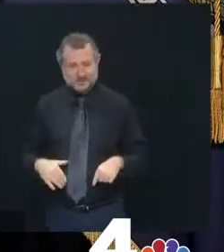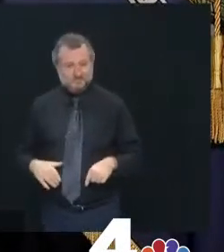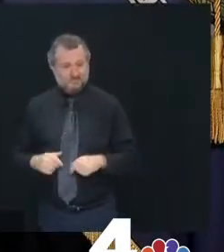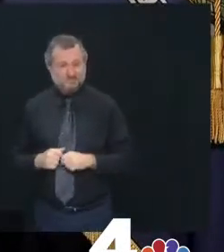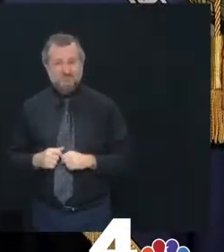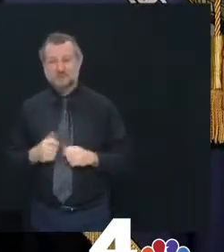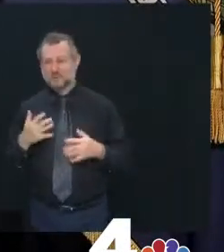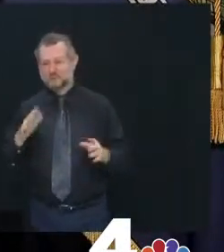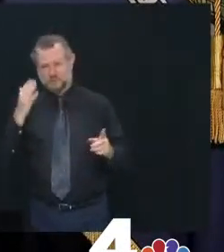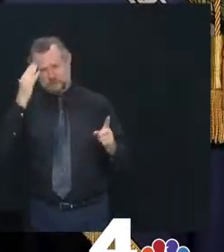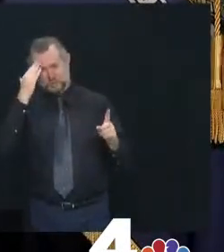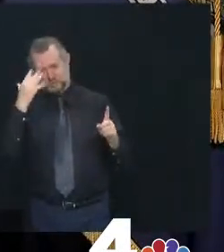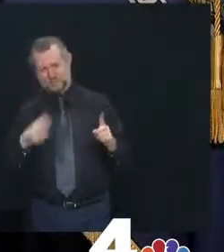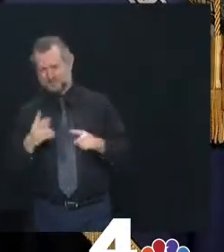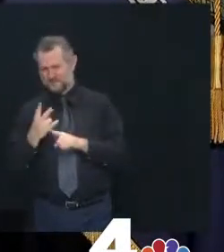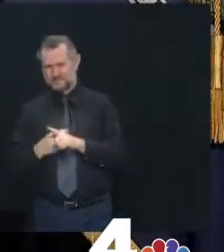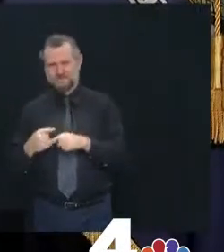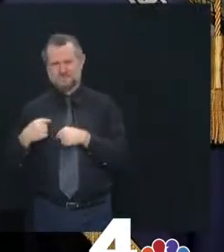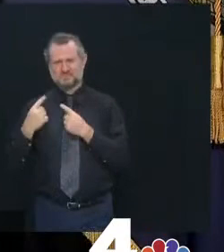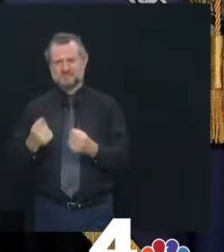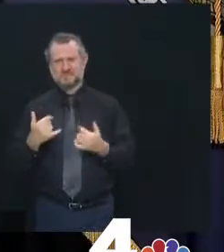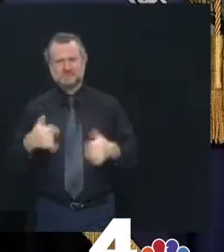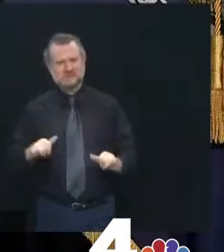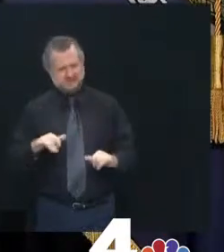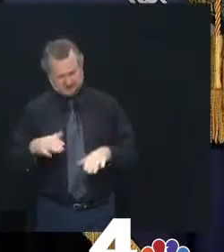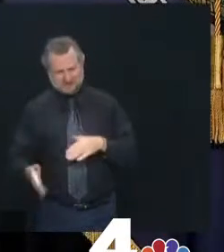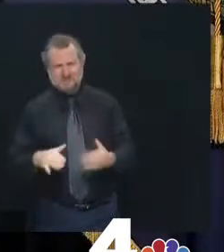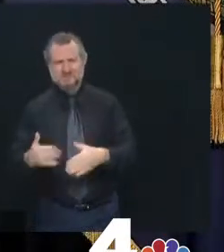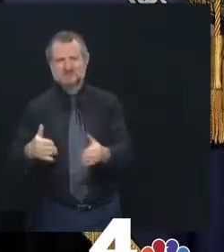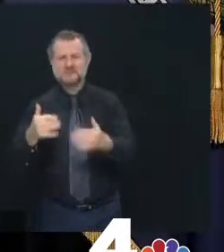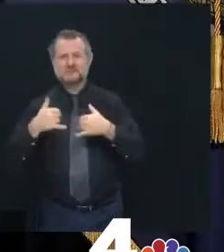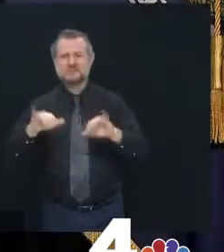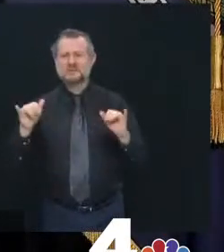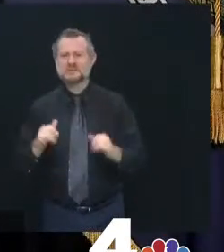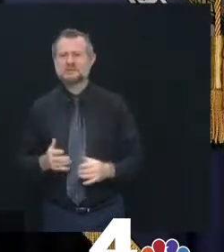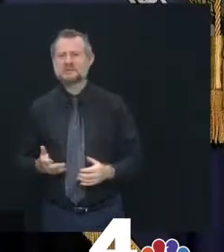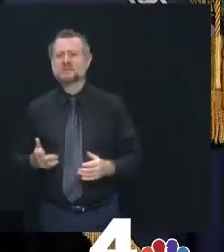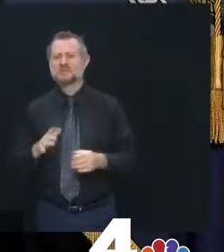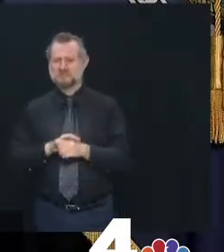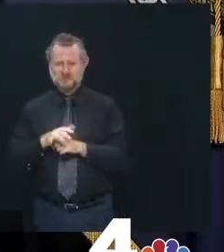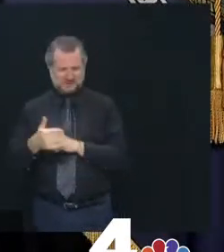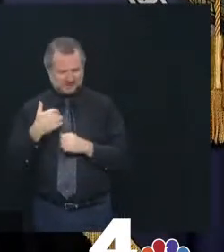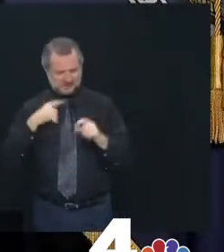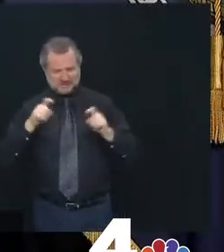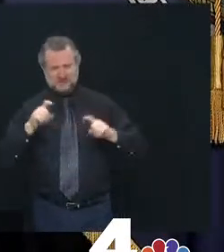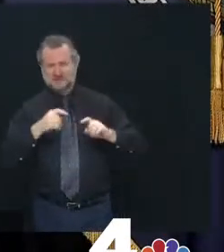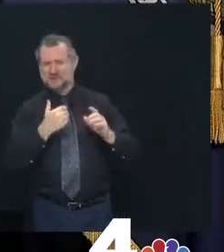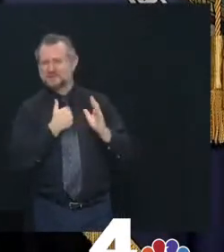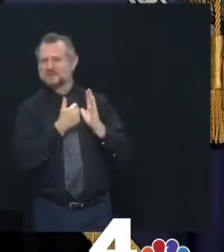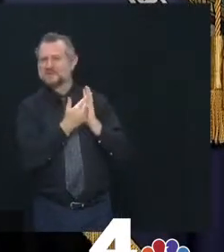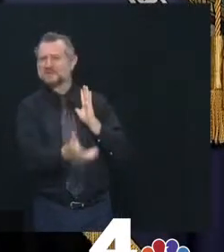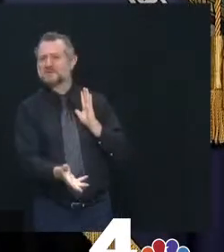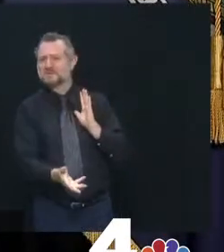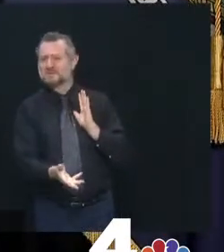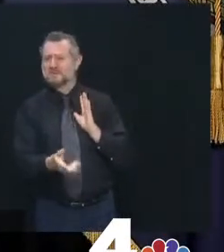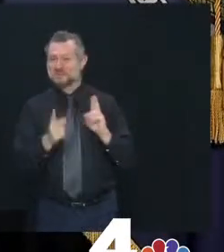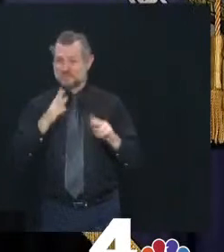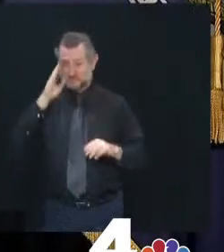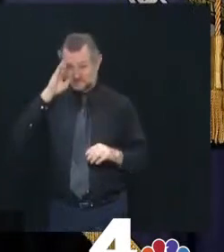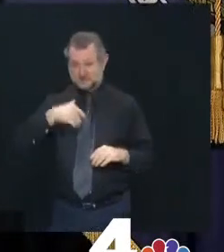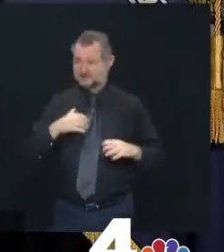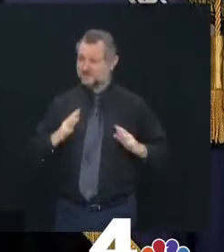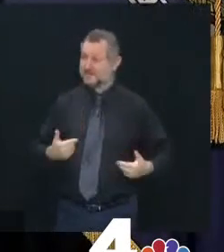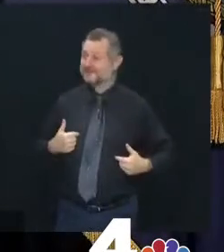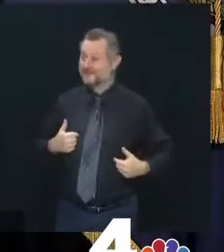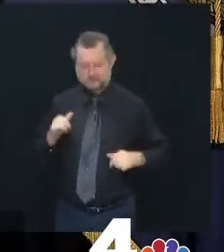all the lessons. Now you have the tests. Now you know that people asymptomatic spread is possible. You